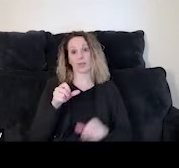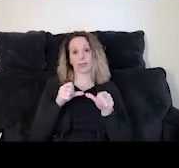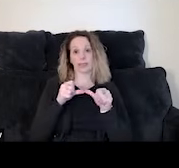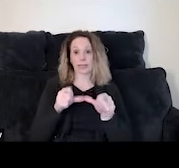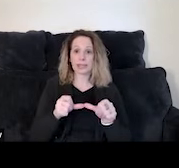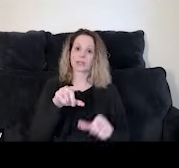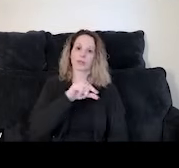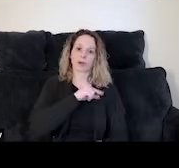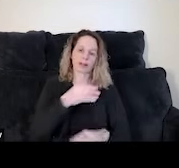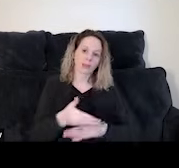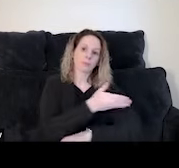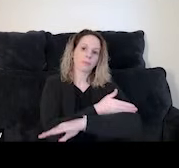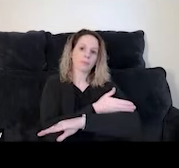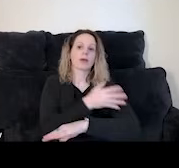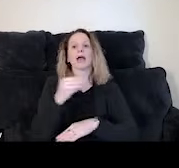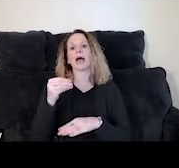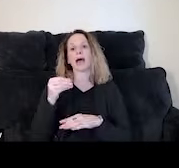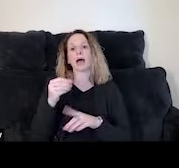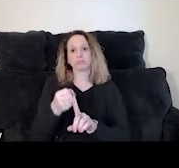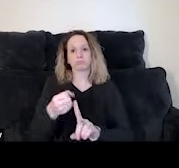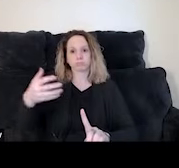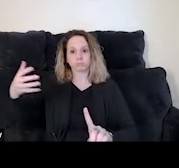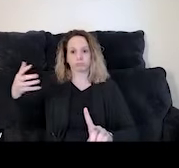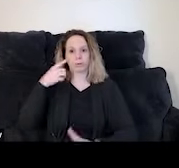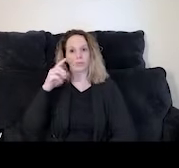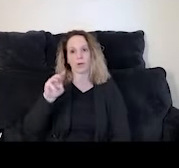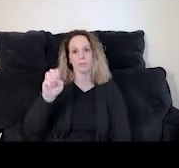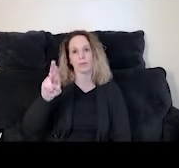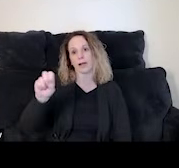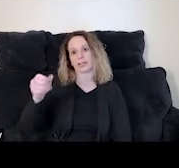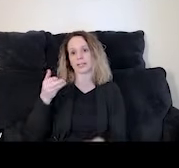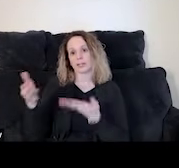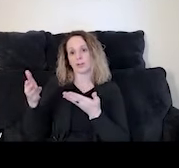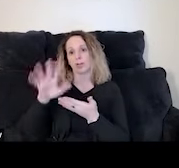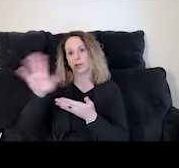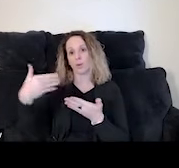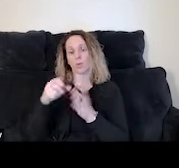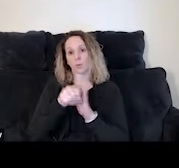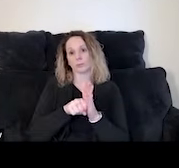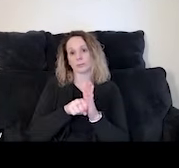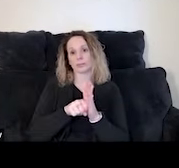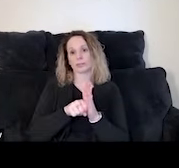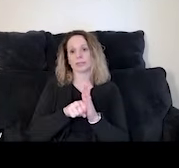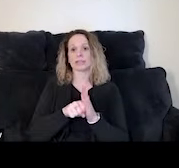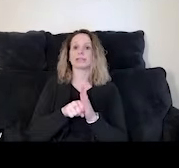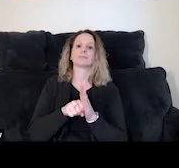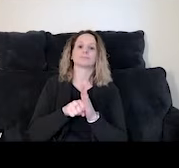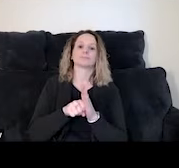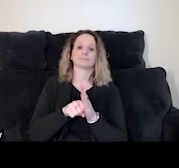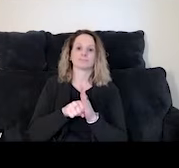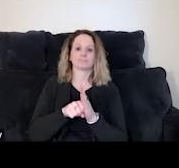quality improvement and the expansion of MRSS services across the state in an intentional